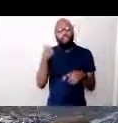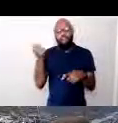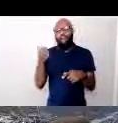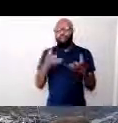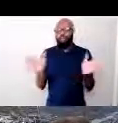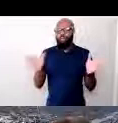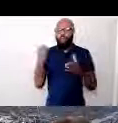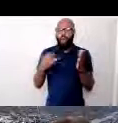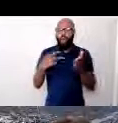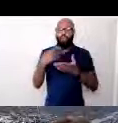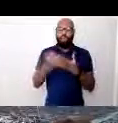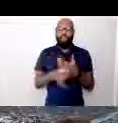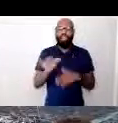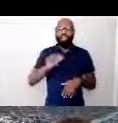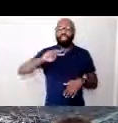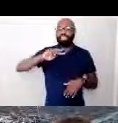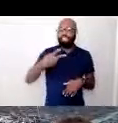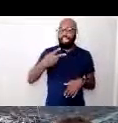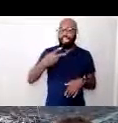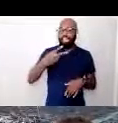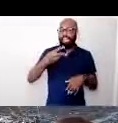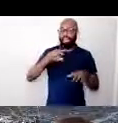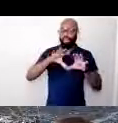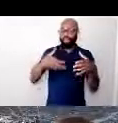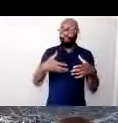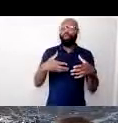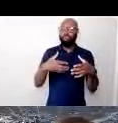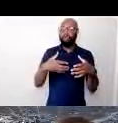in the second bucket in terms of the larger kind of public